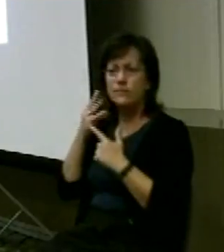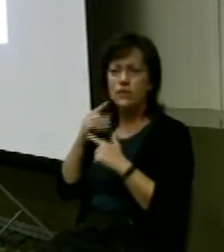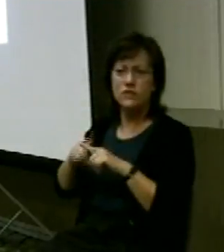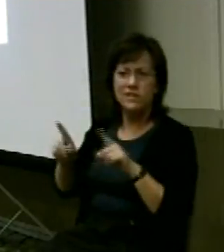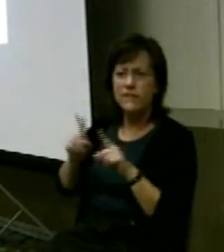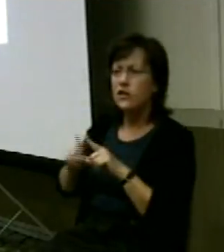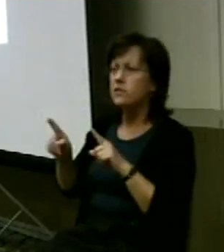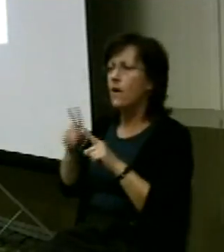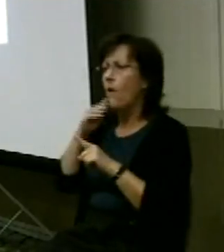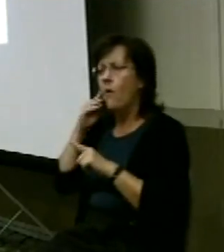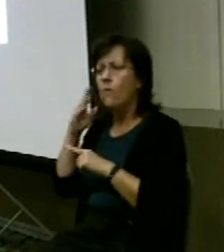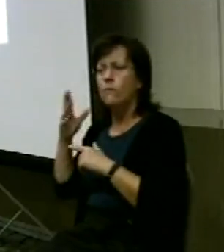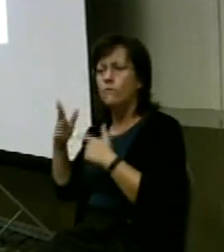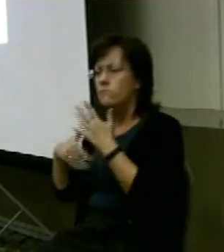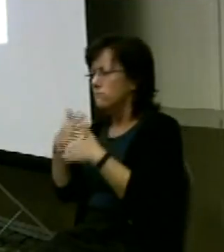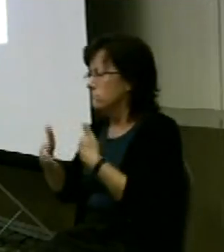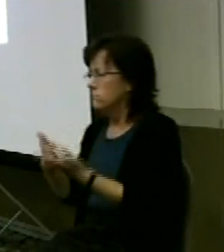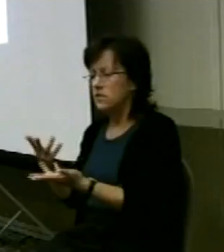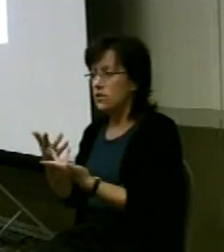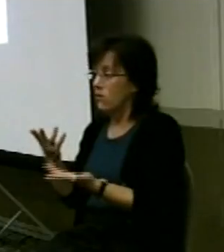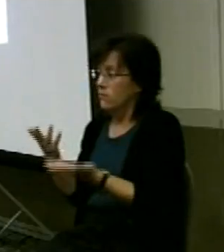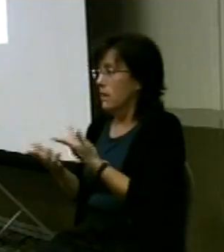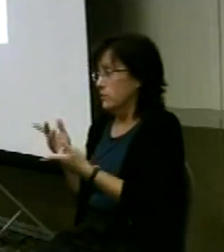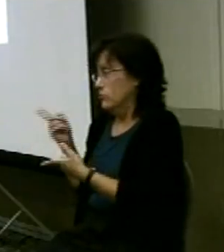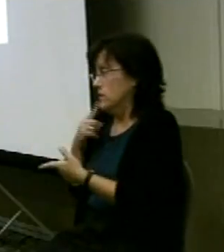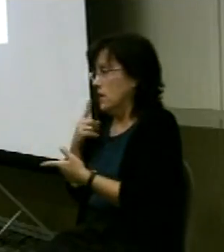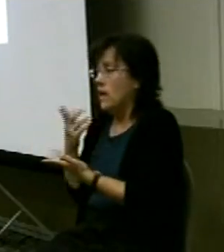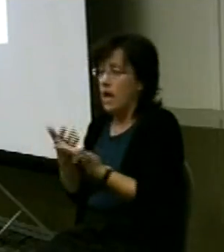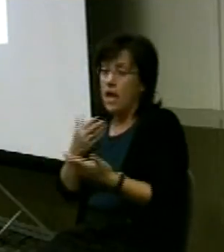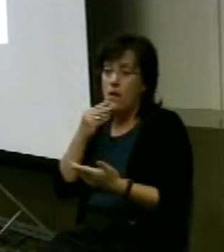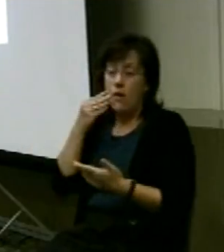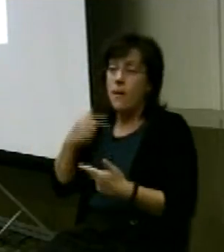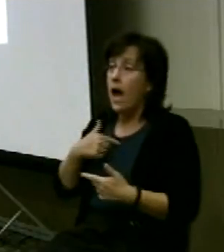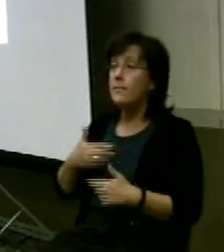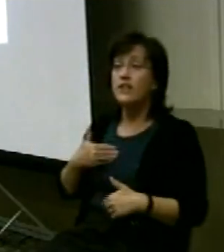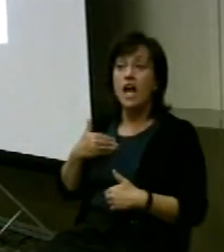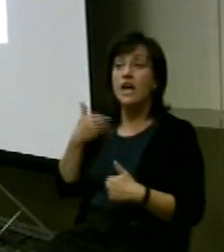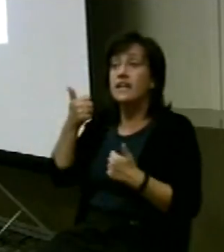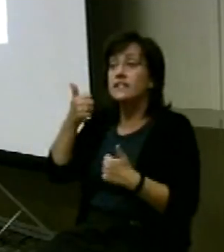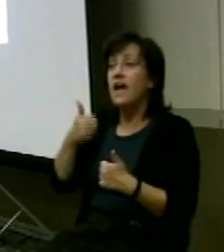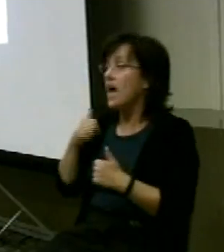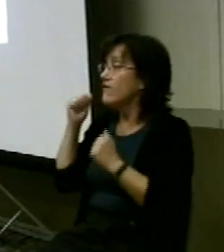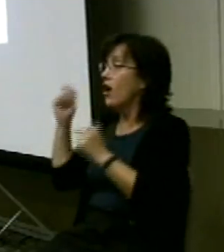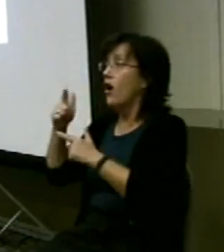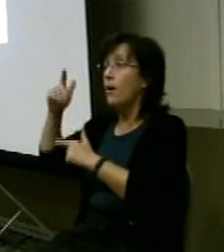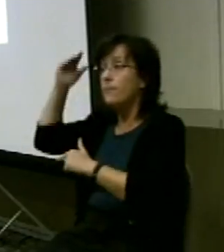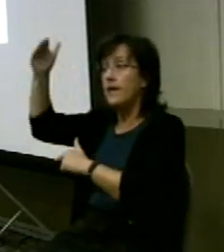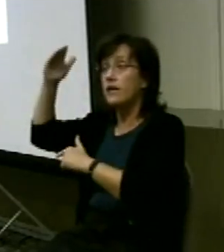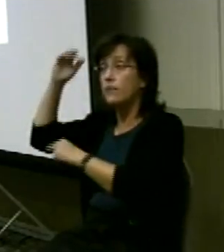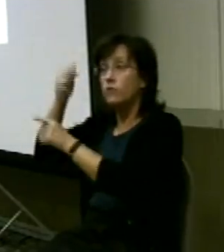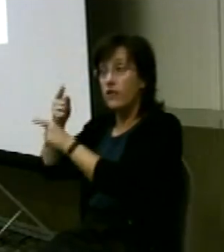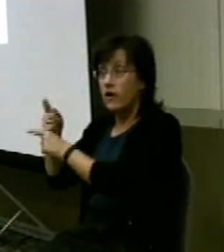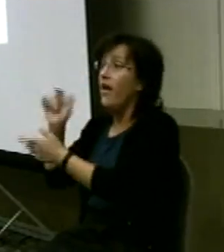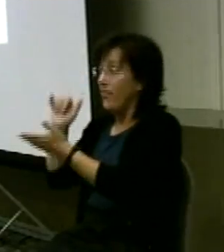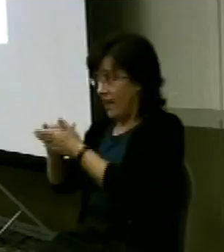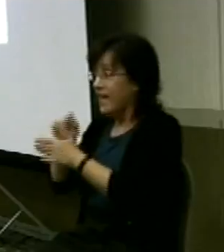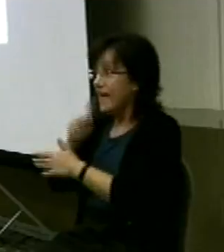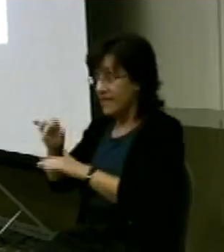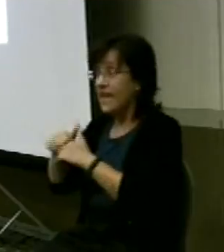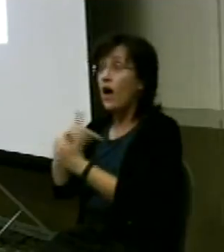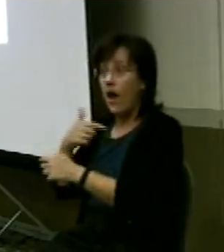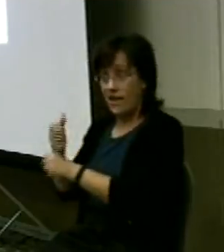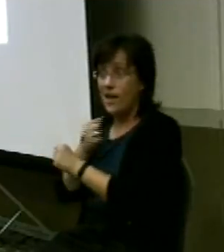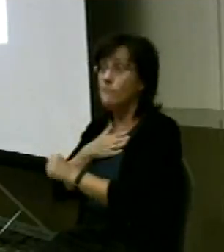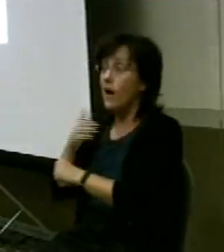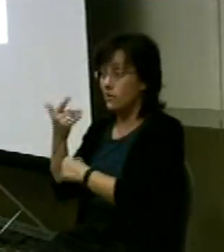experiences. And like you said, at home, maybe I'm the youngest and I have all big brothers, and by golly, that is how I get my toy back. If I